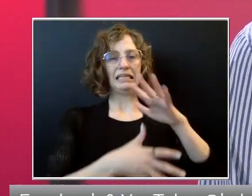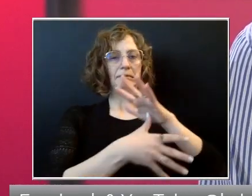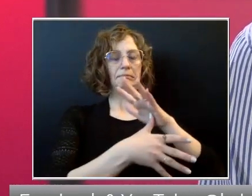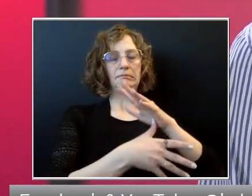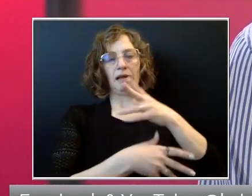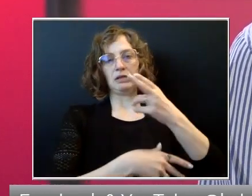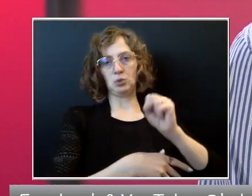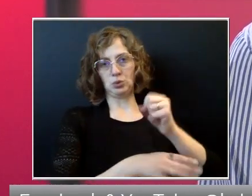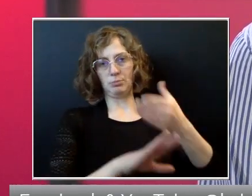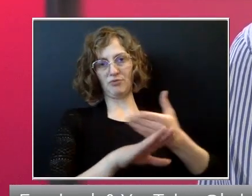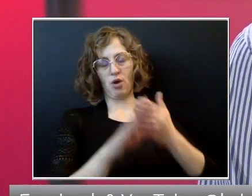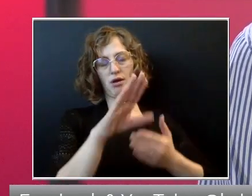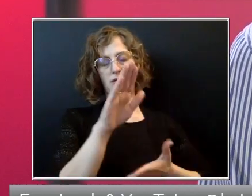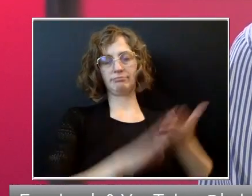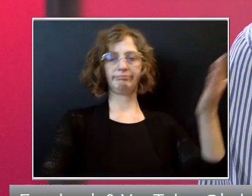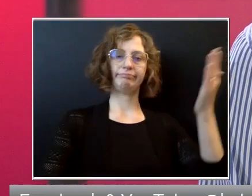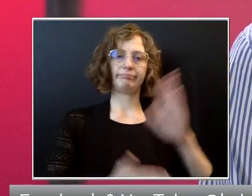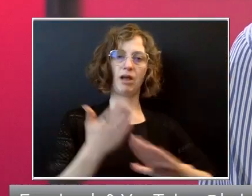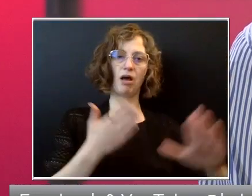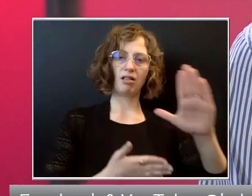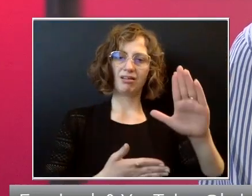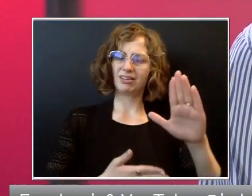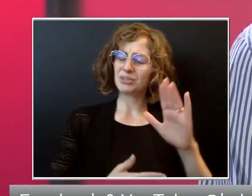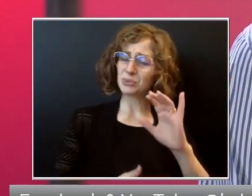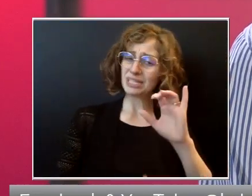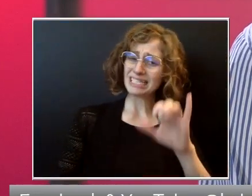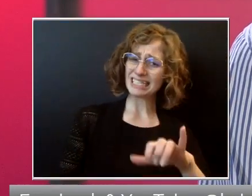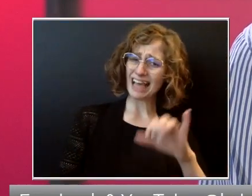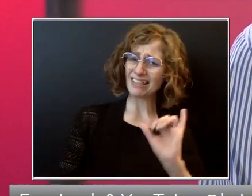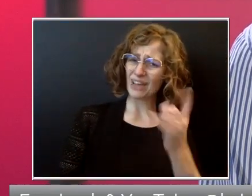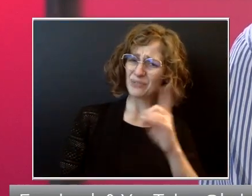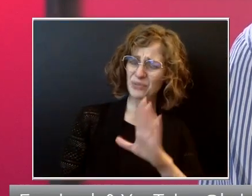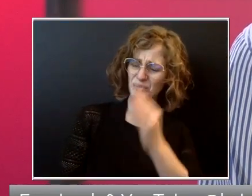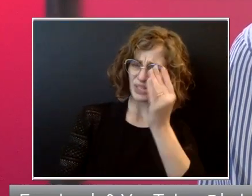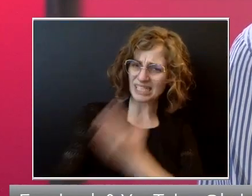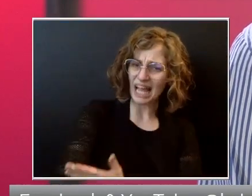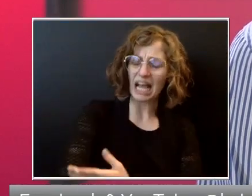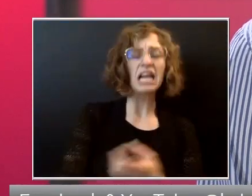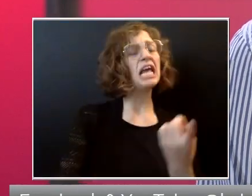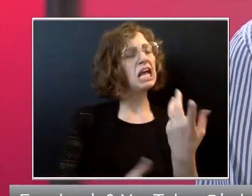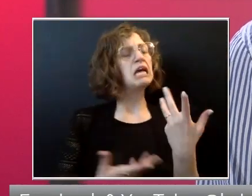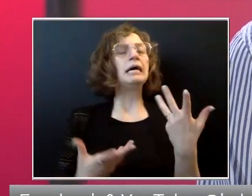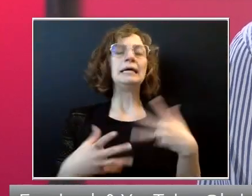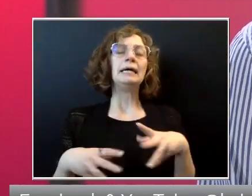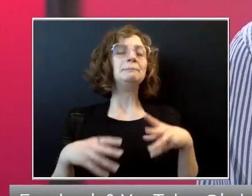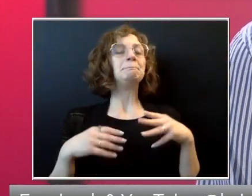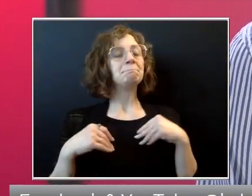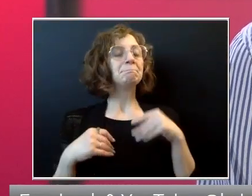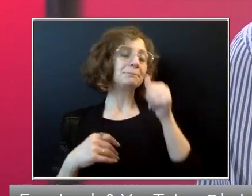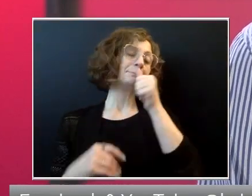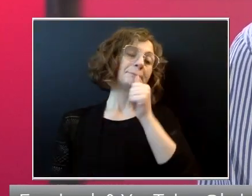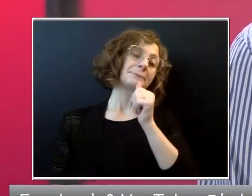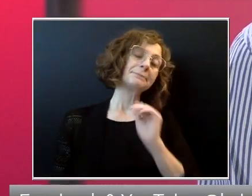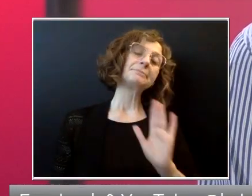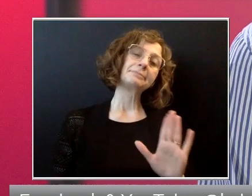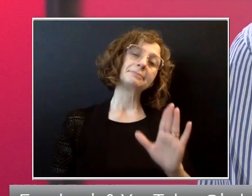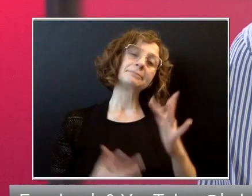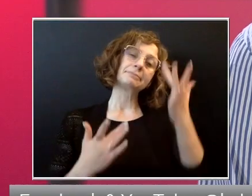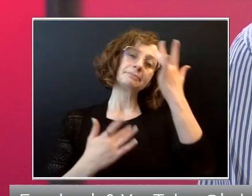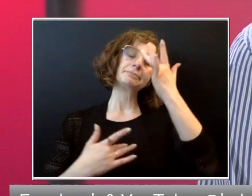basically, he's accepted the disease with grace and makes the best of it. And I did have to pull him